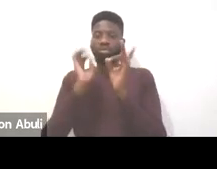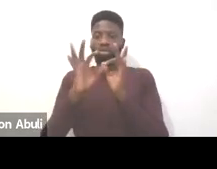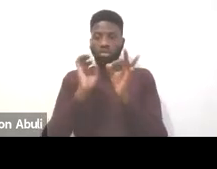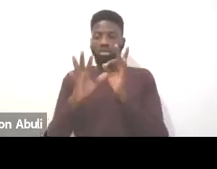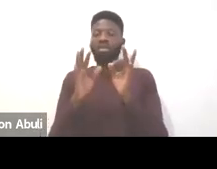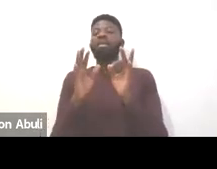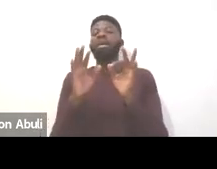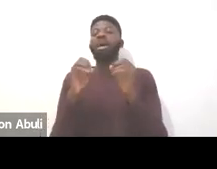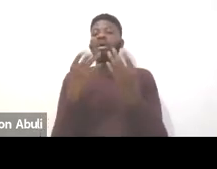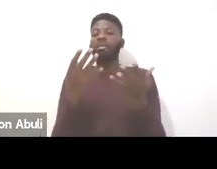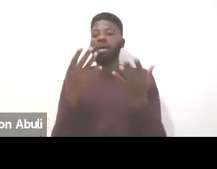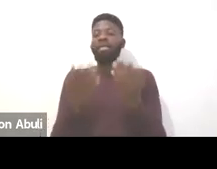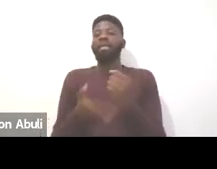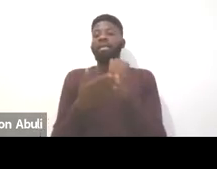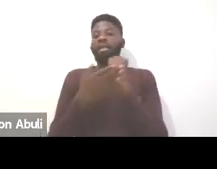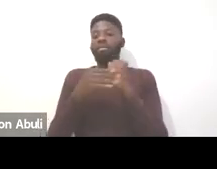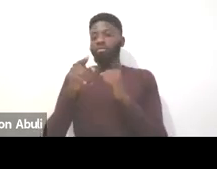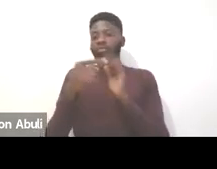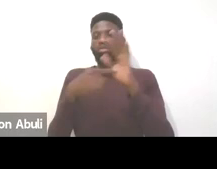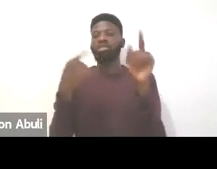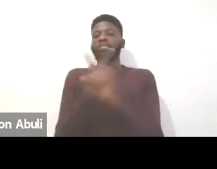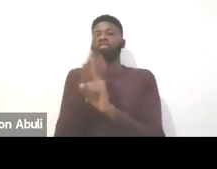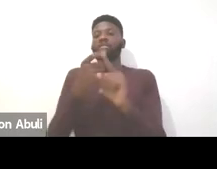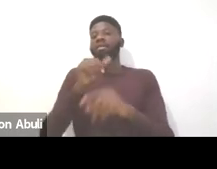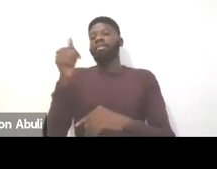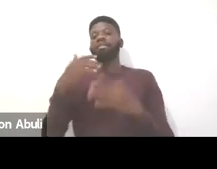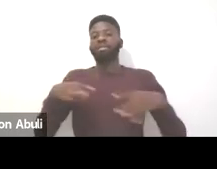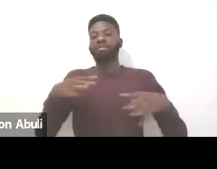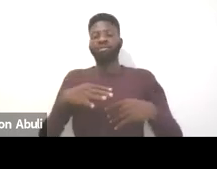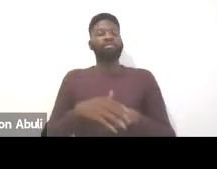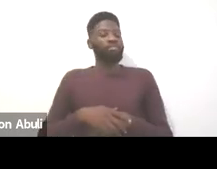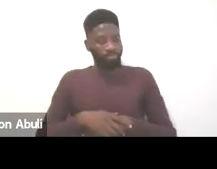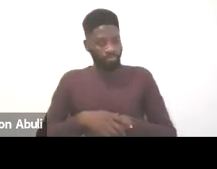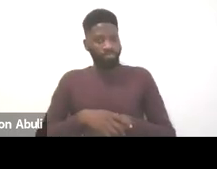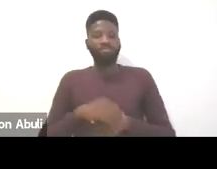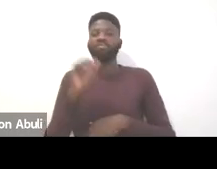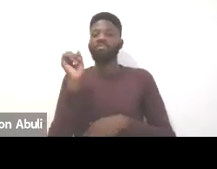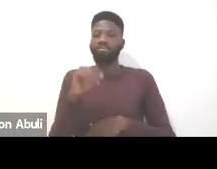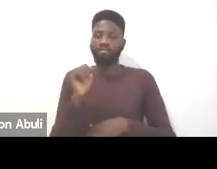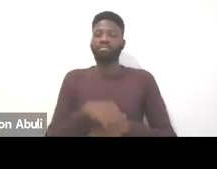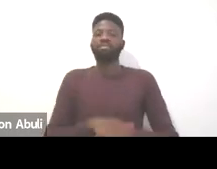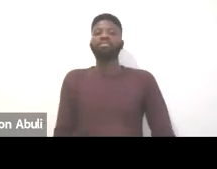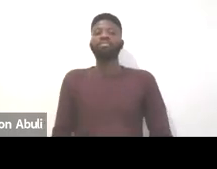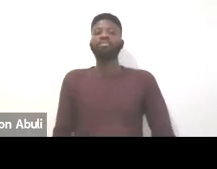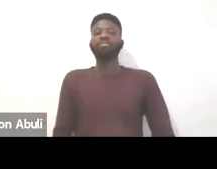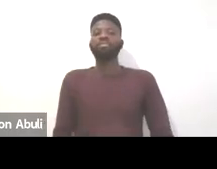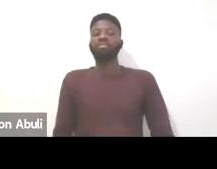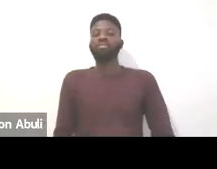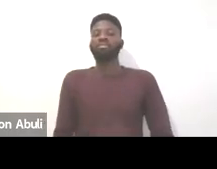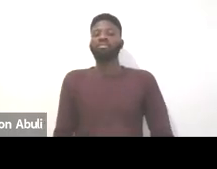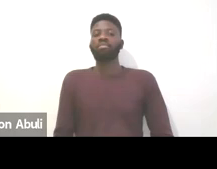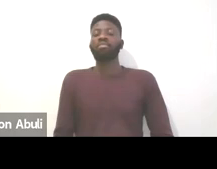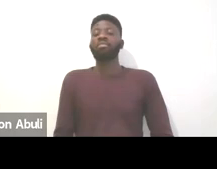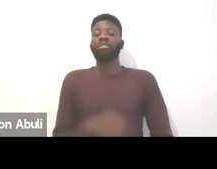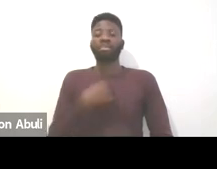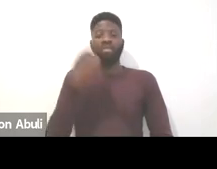from other candidates. Yes, that's very true. So I think that